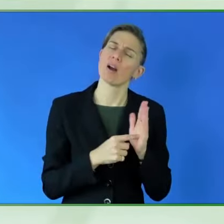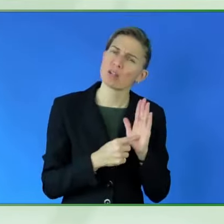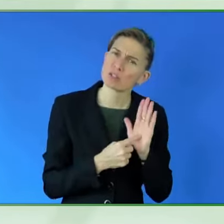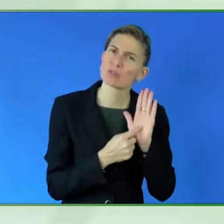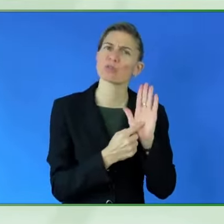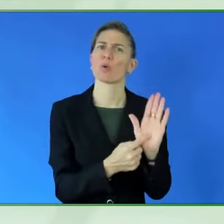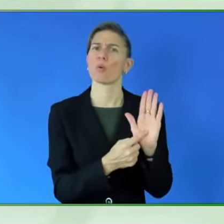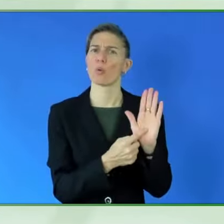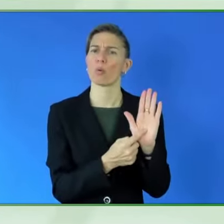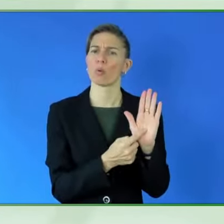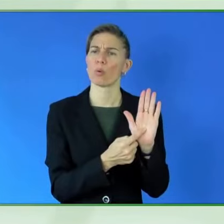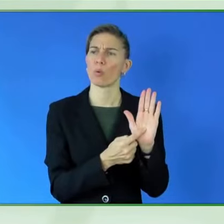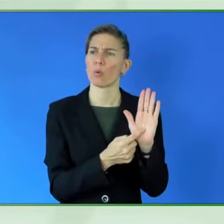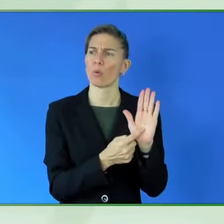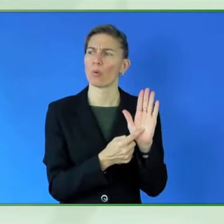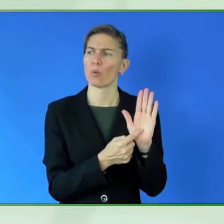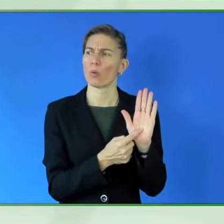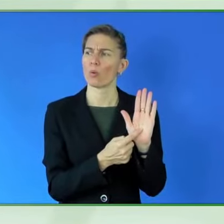the fact that it's very